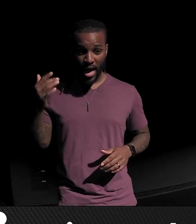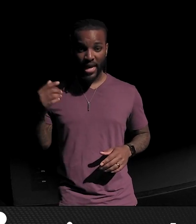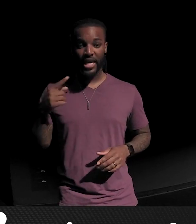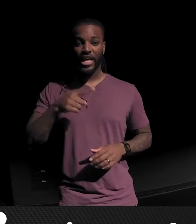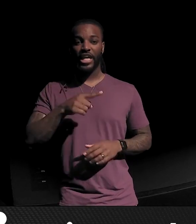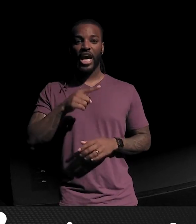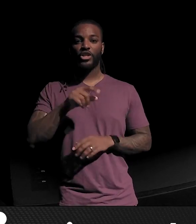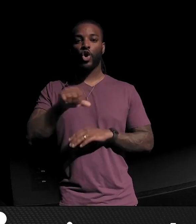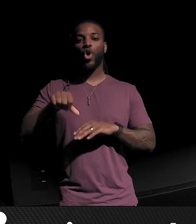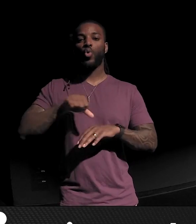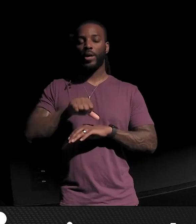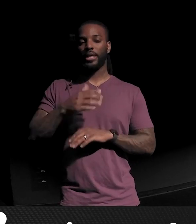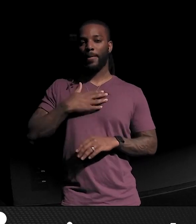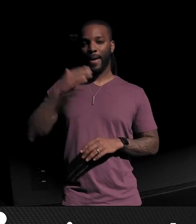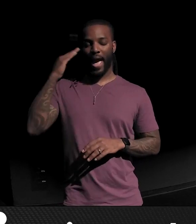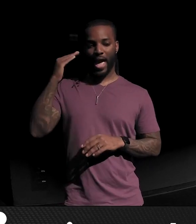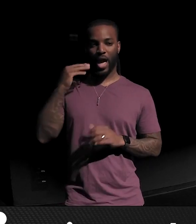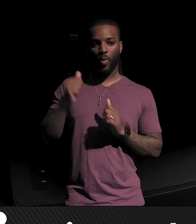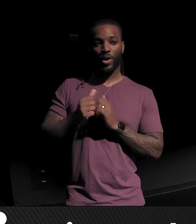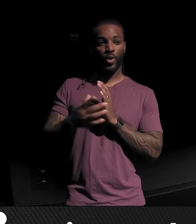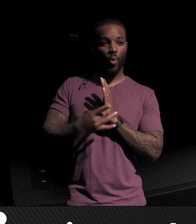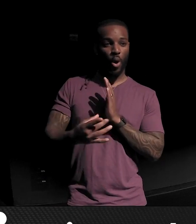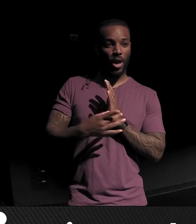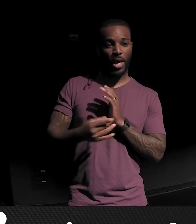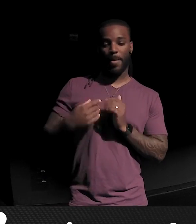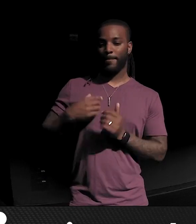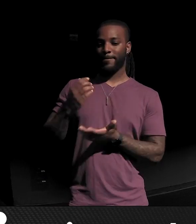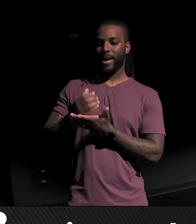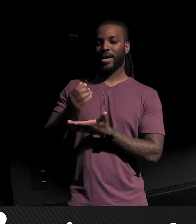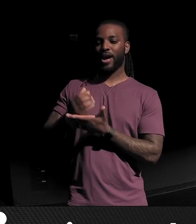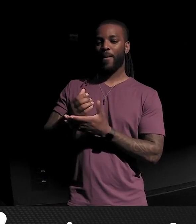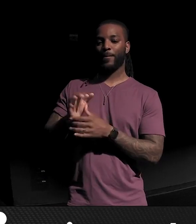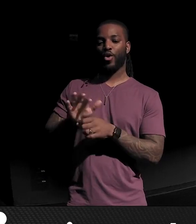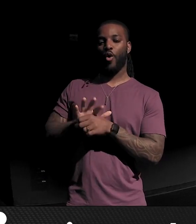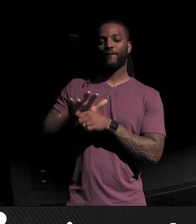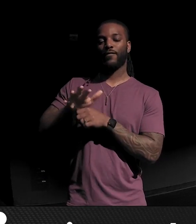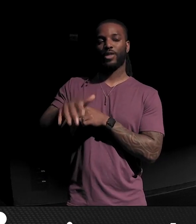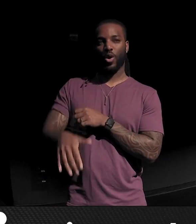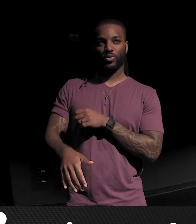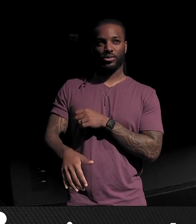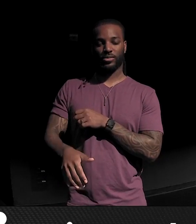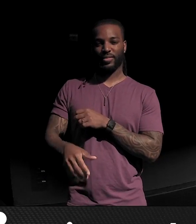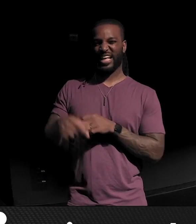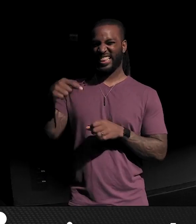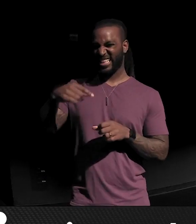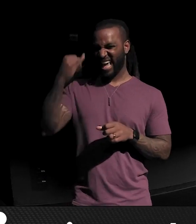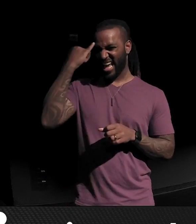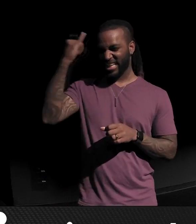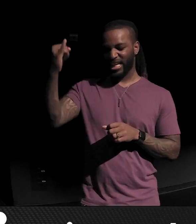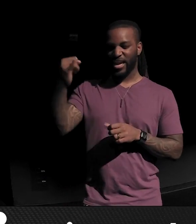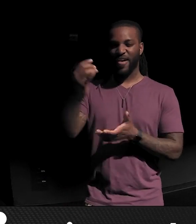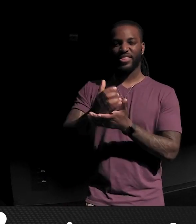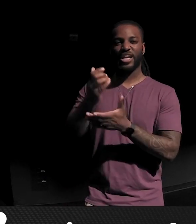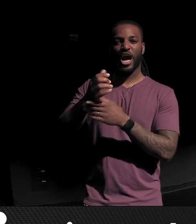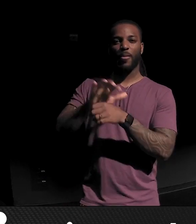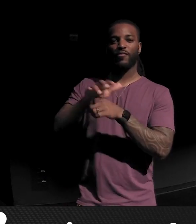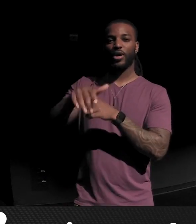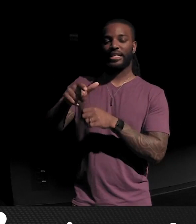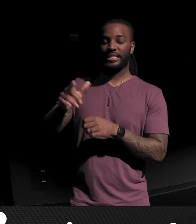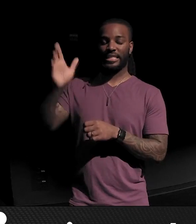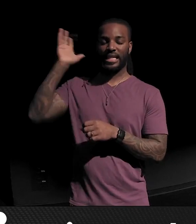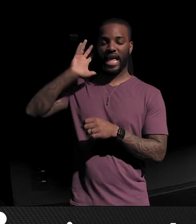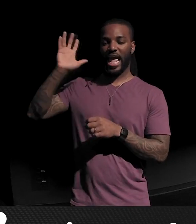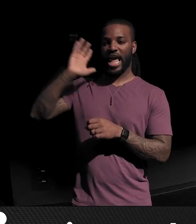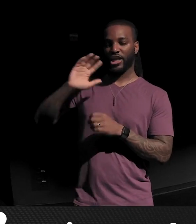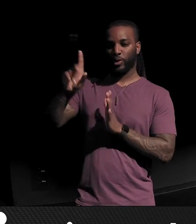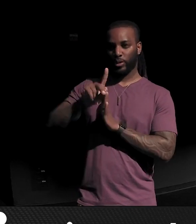my head with oil and my cup, it overflows. This idea of the overflowing cup, this is an ancient principle